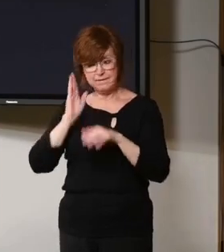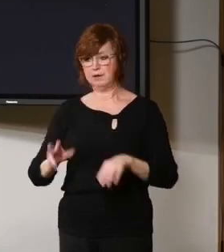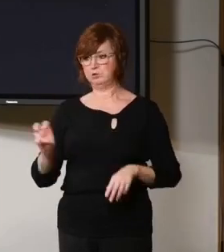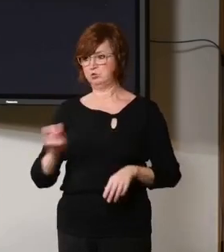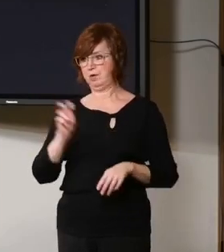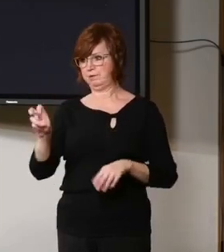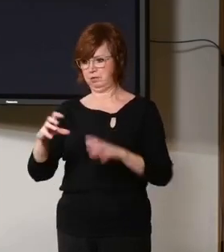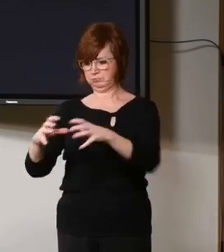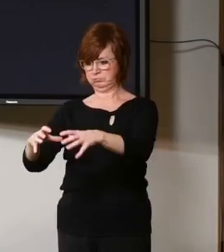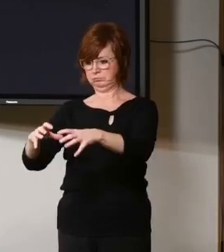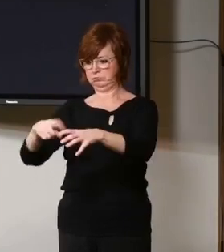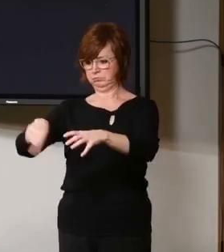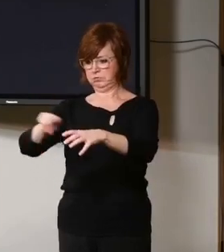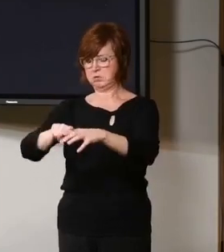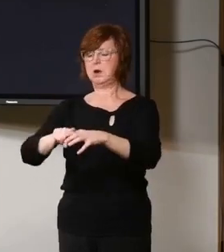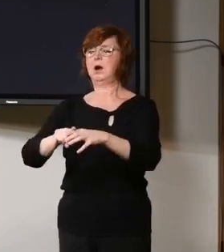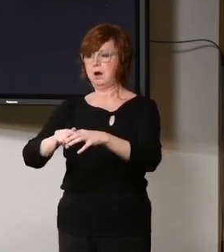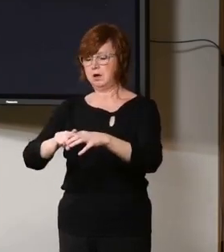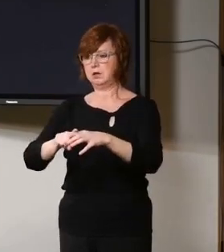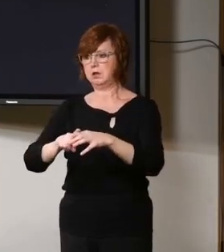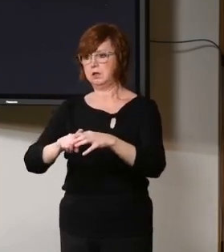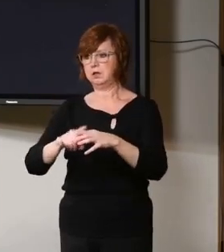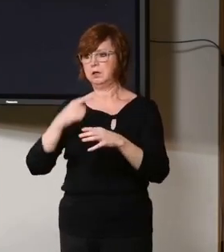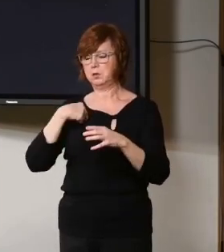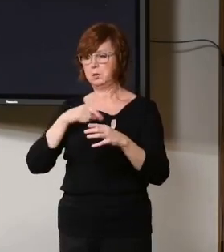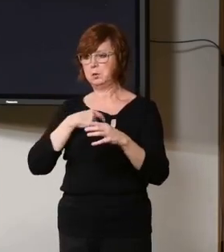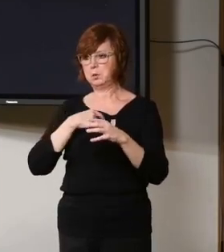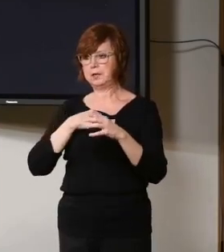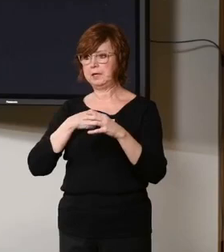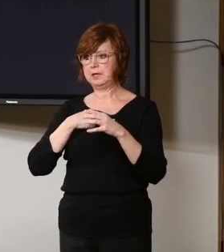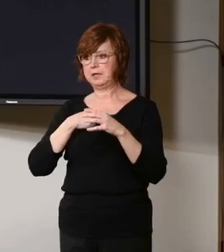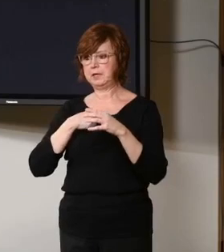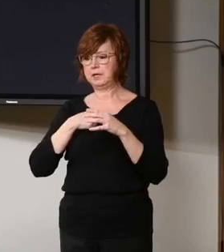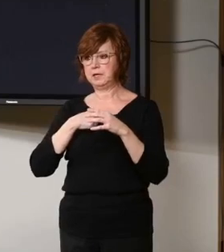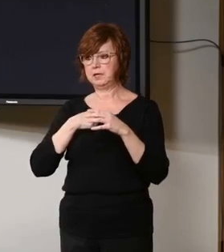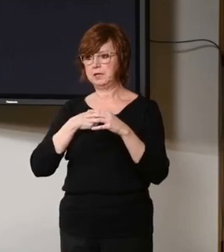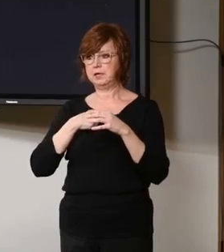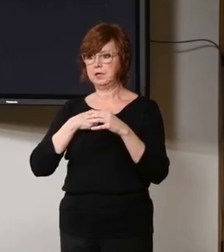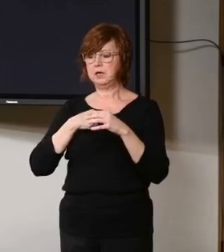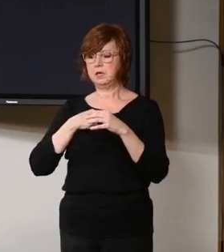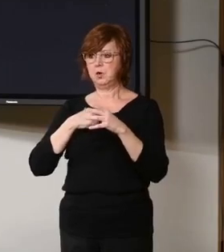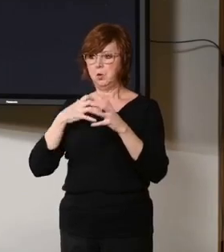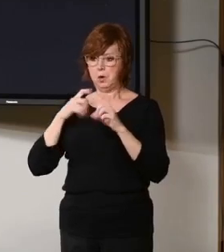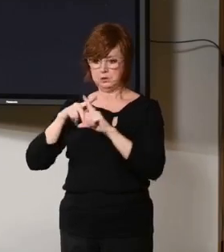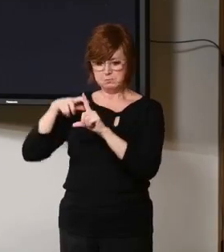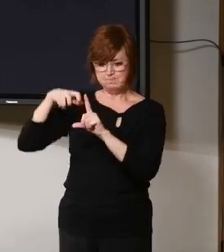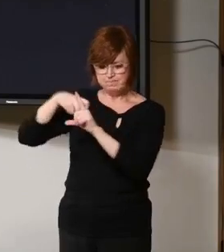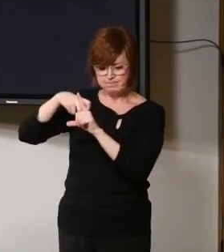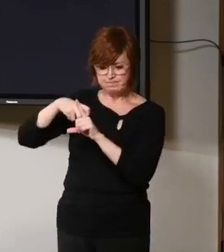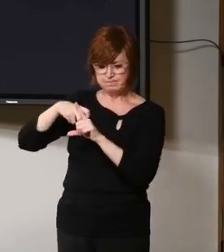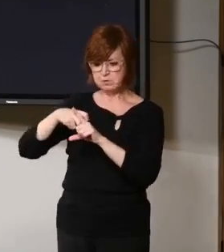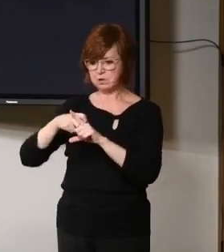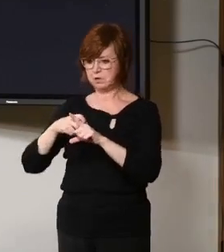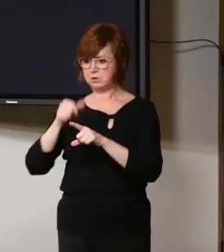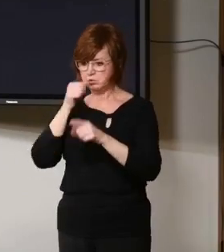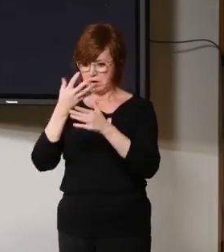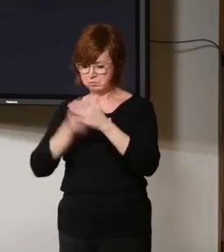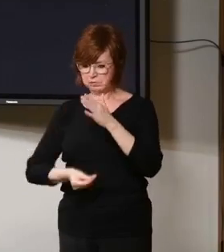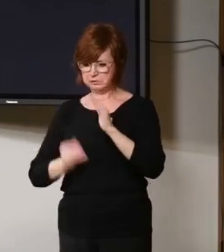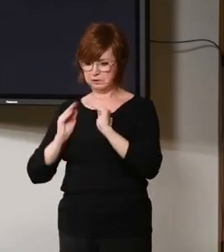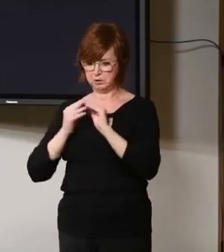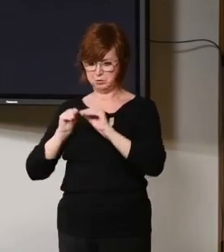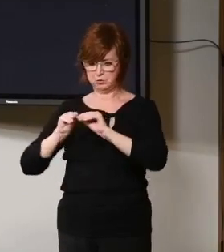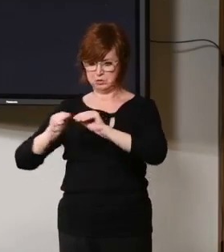good check to confirm that we are not missing community transmission. Having said that, now that we have